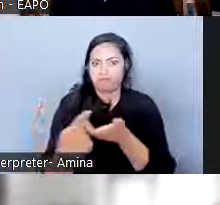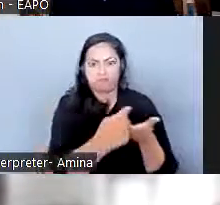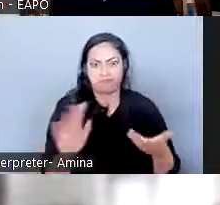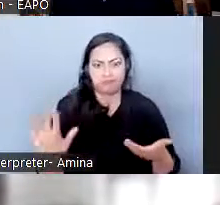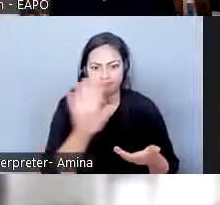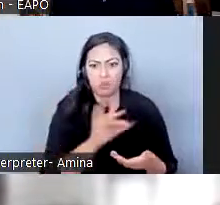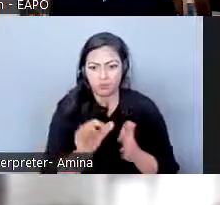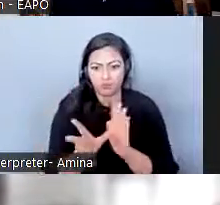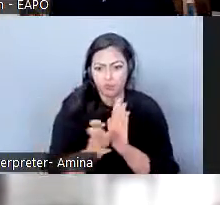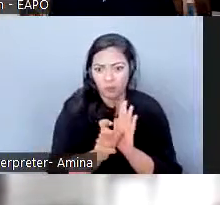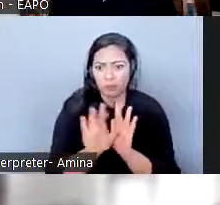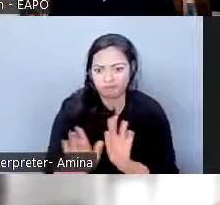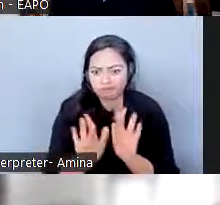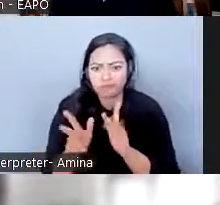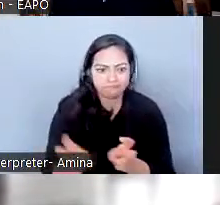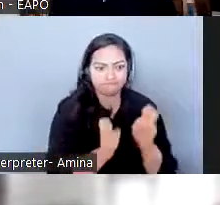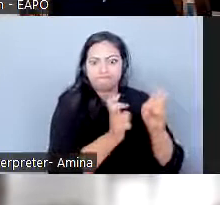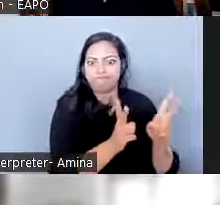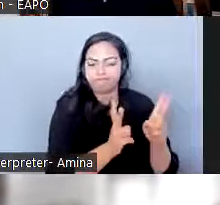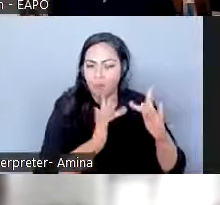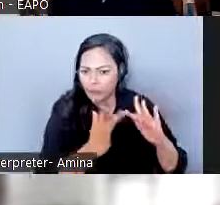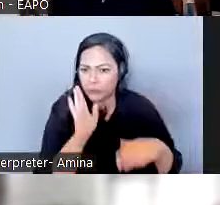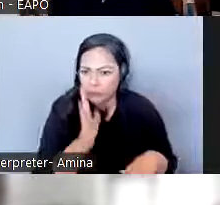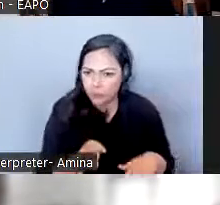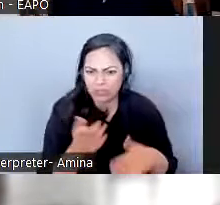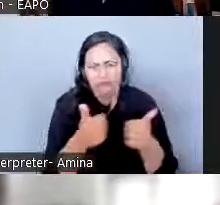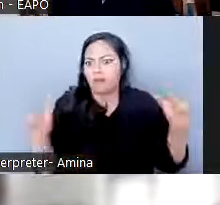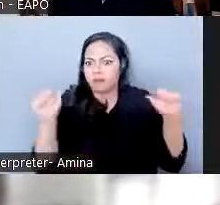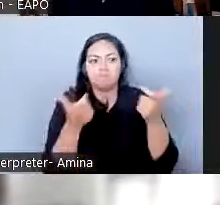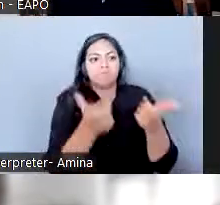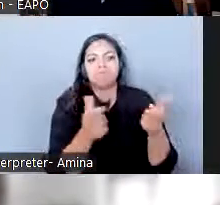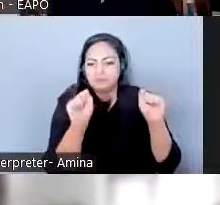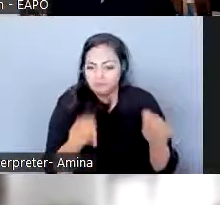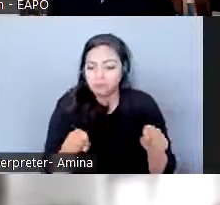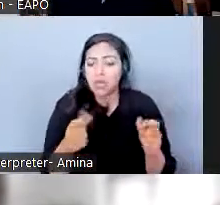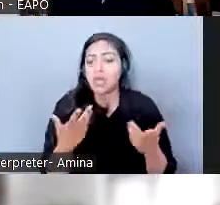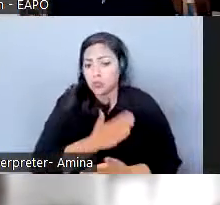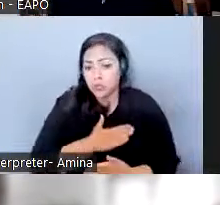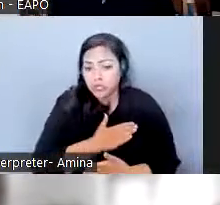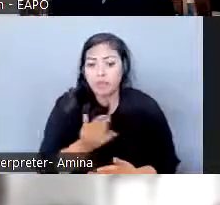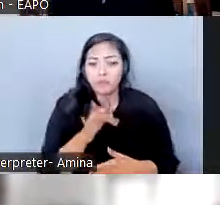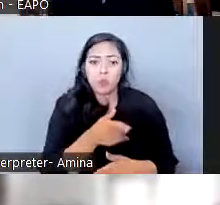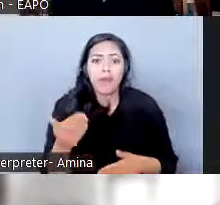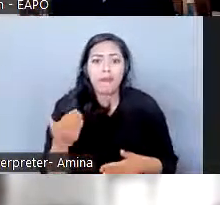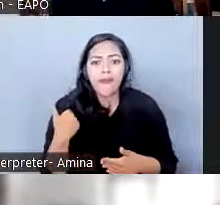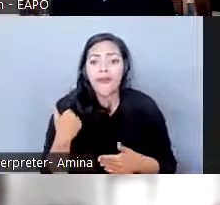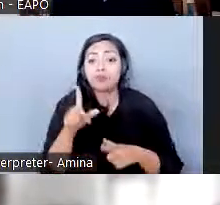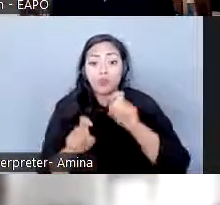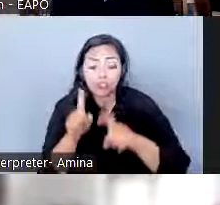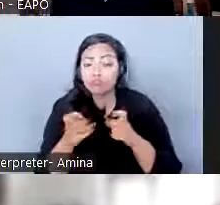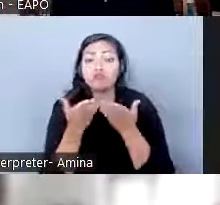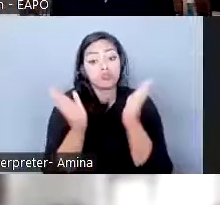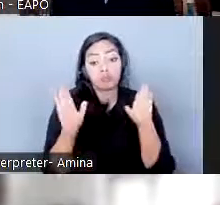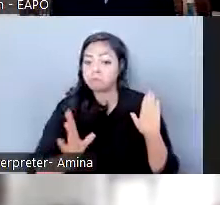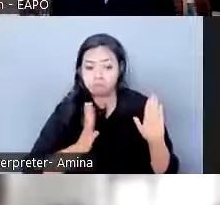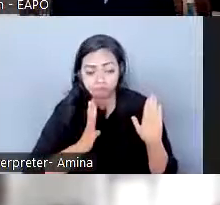So we do appreciate people coming forward and asking questions. But if you have a personal circumstance or issue that you'd like